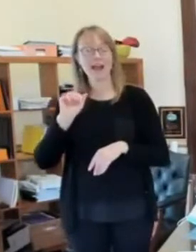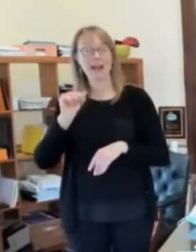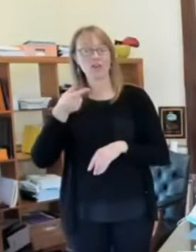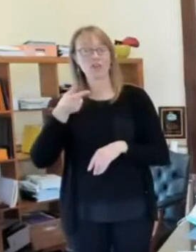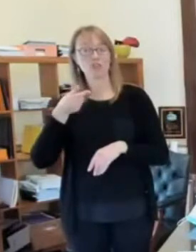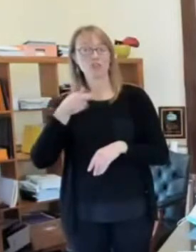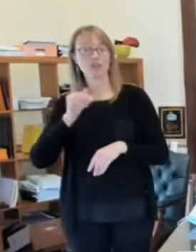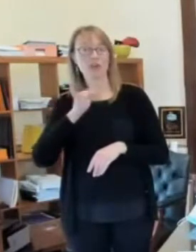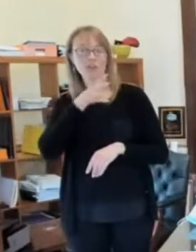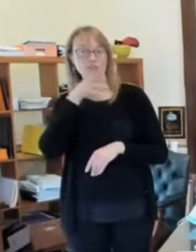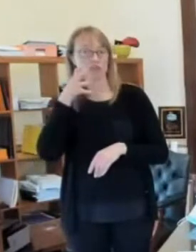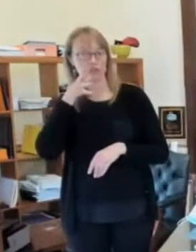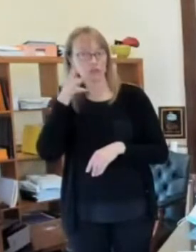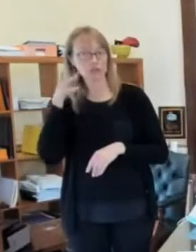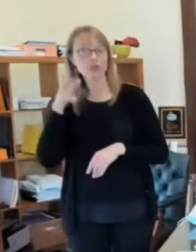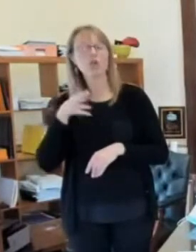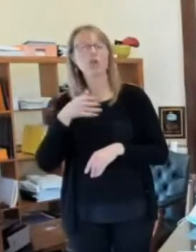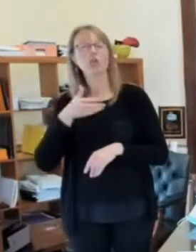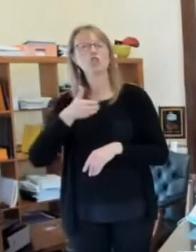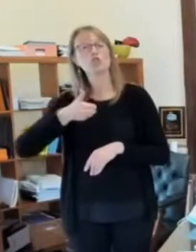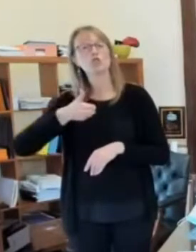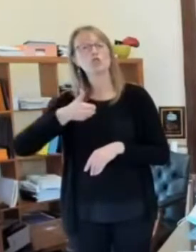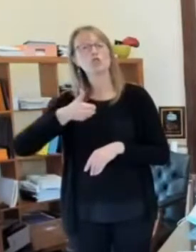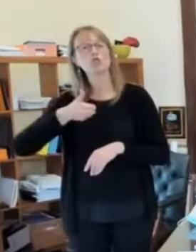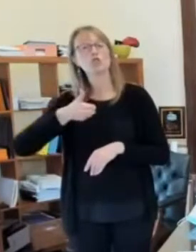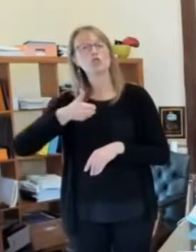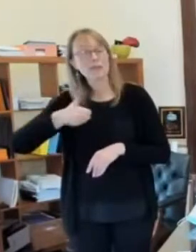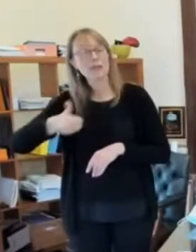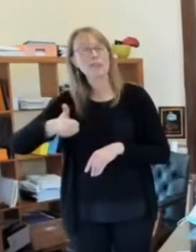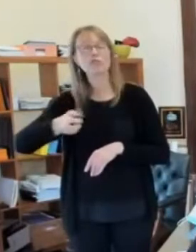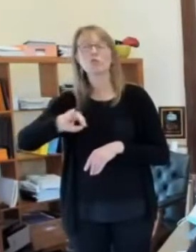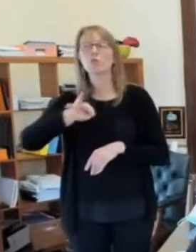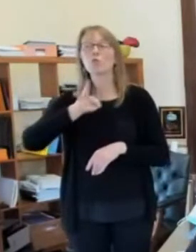transportation systems, people who work for the water department or MSD,